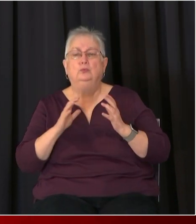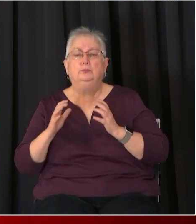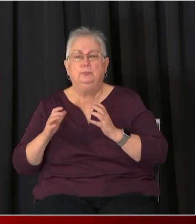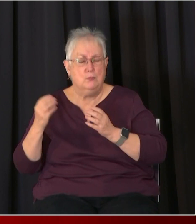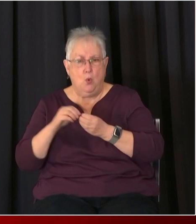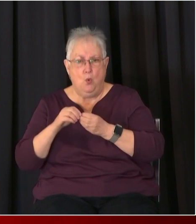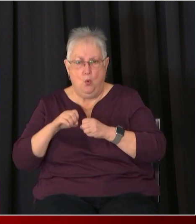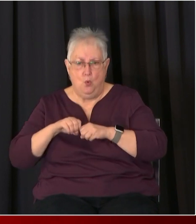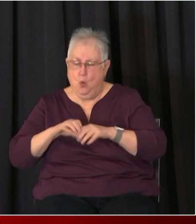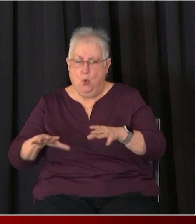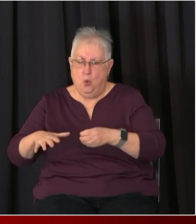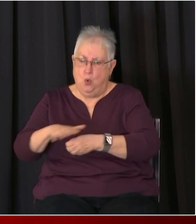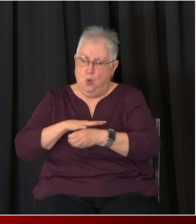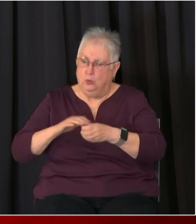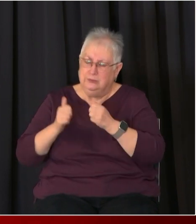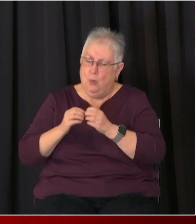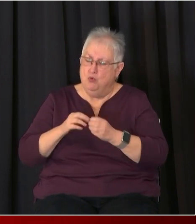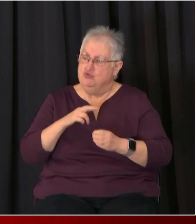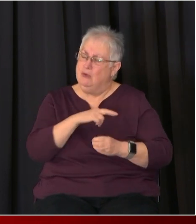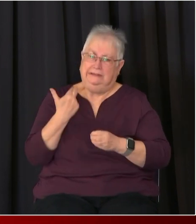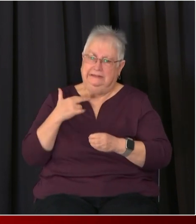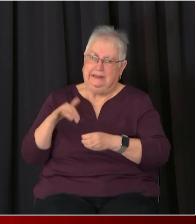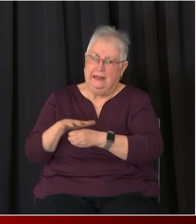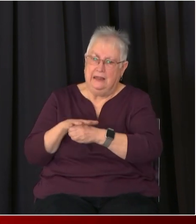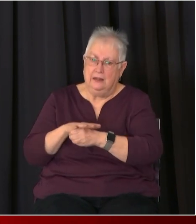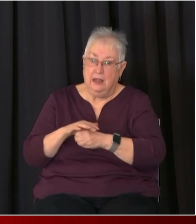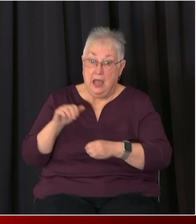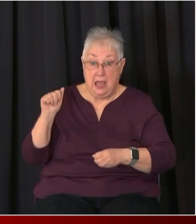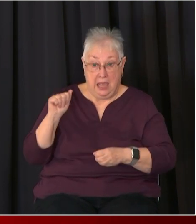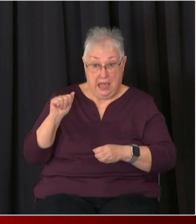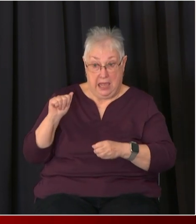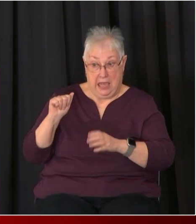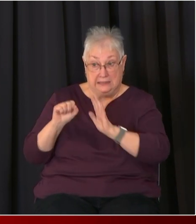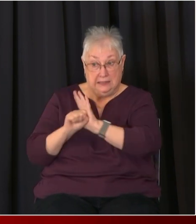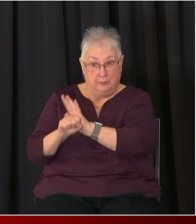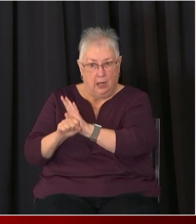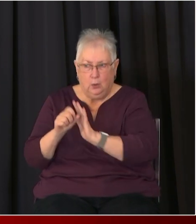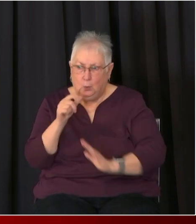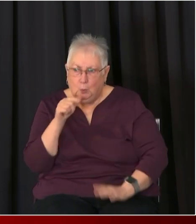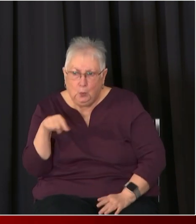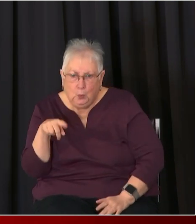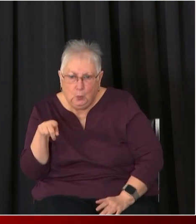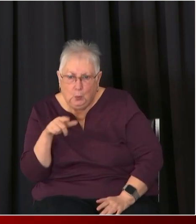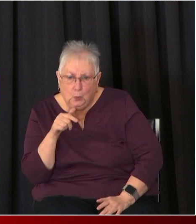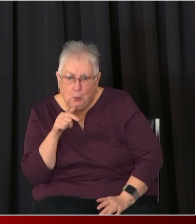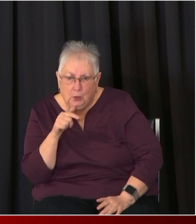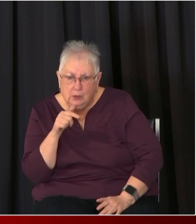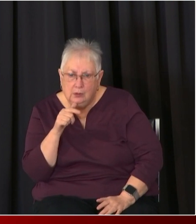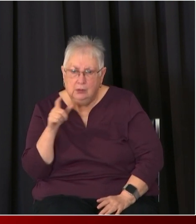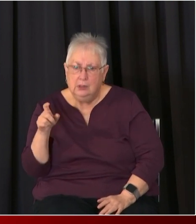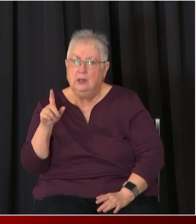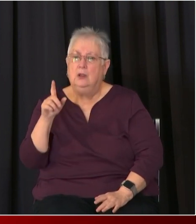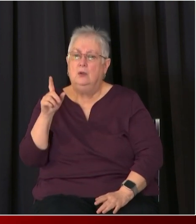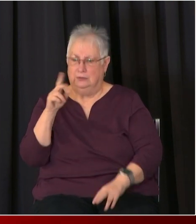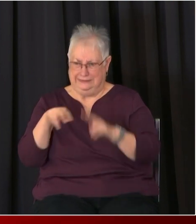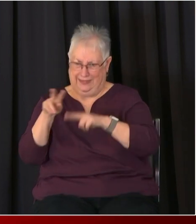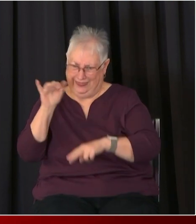they're asymptomatic at the time of diagnosis, et cetera, to help us create a picture. We also have another data